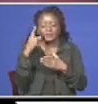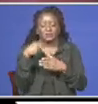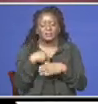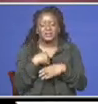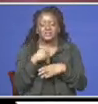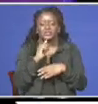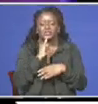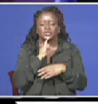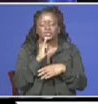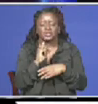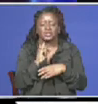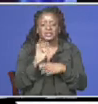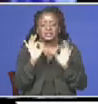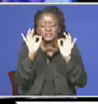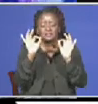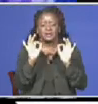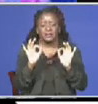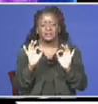fabulous, really